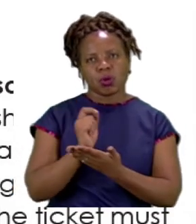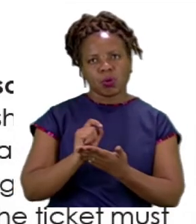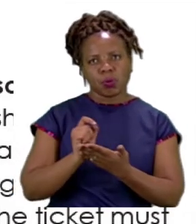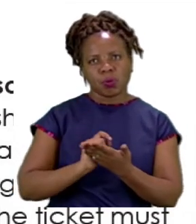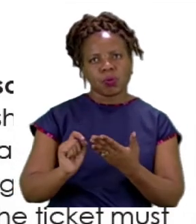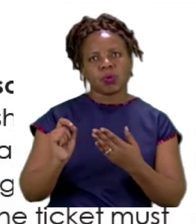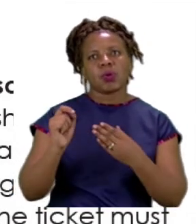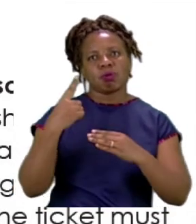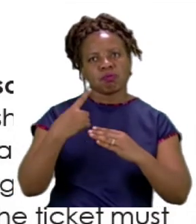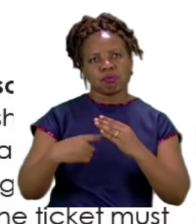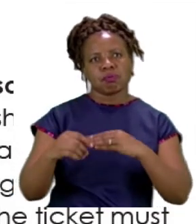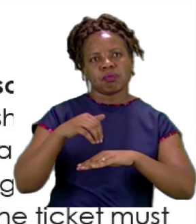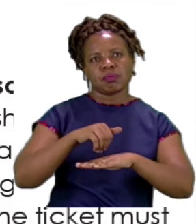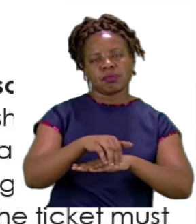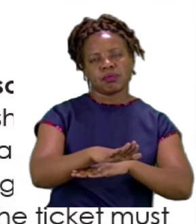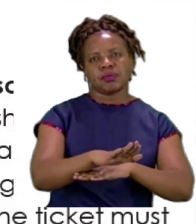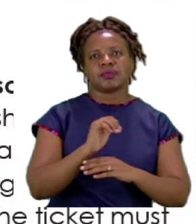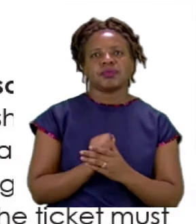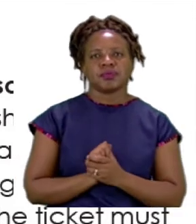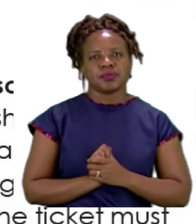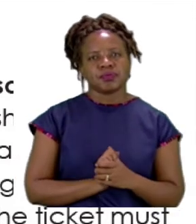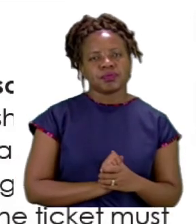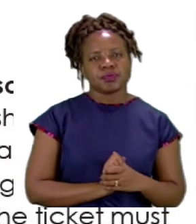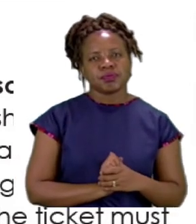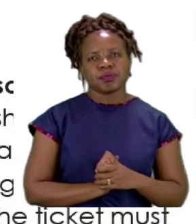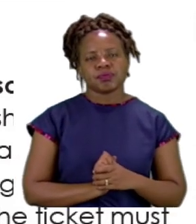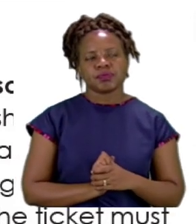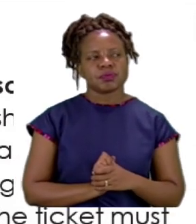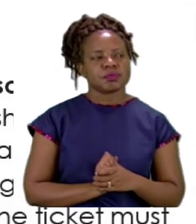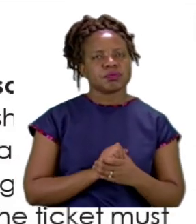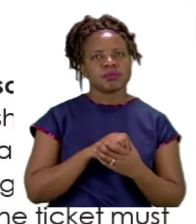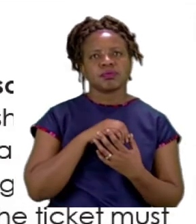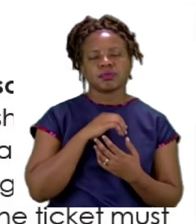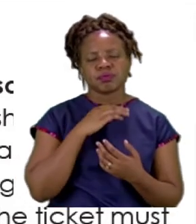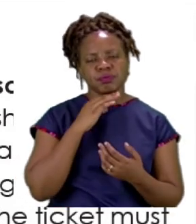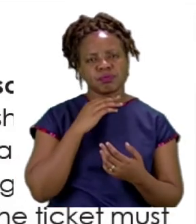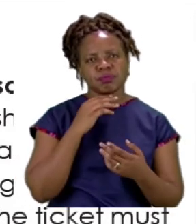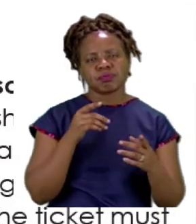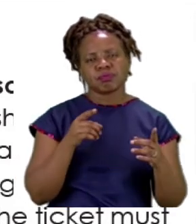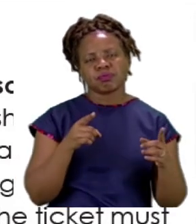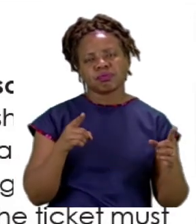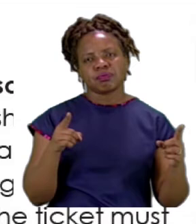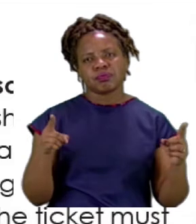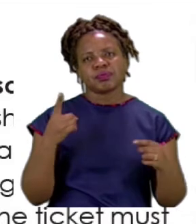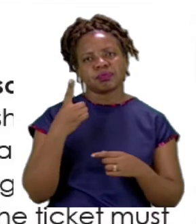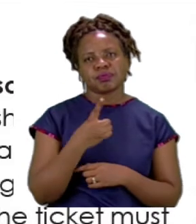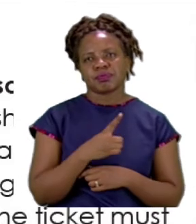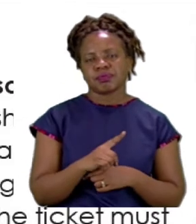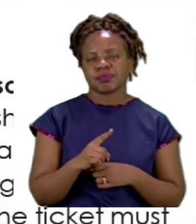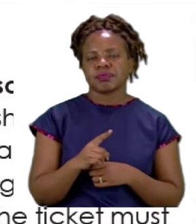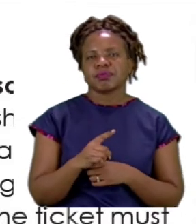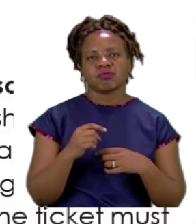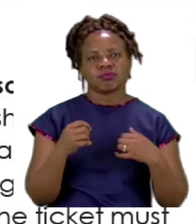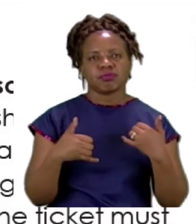a long passage, but a fun one too. So, I hope you were reading and